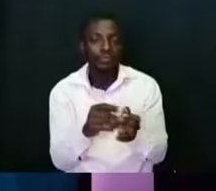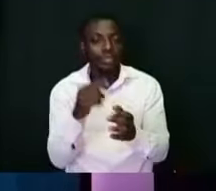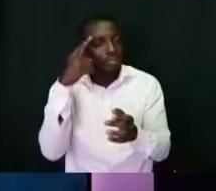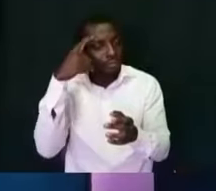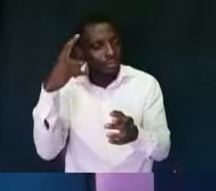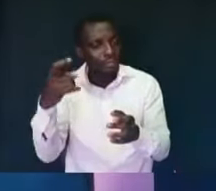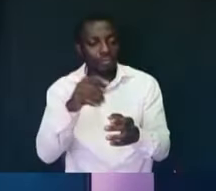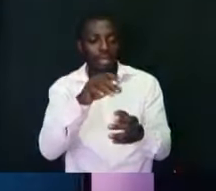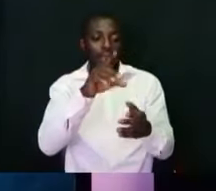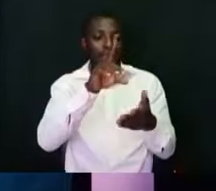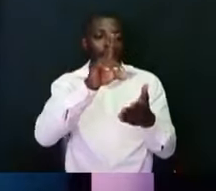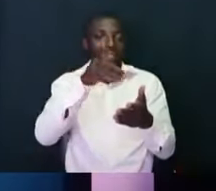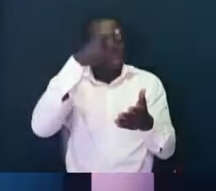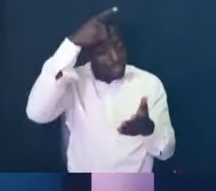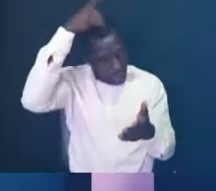Daniel